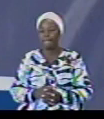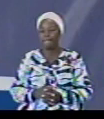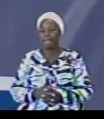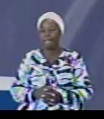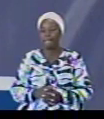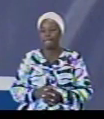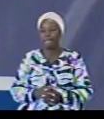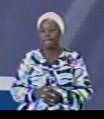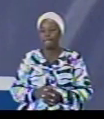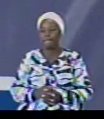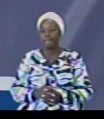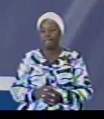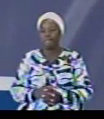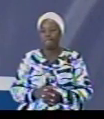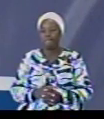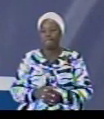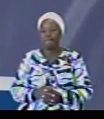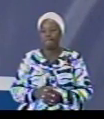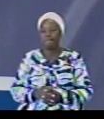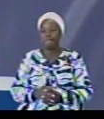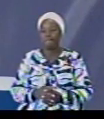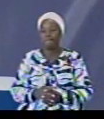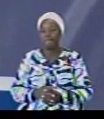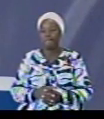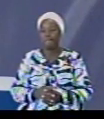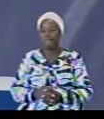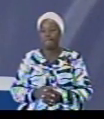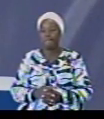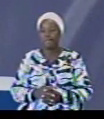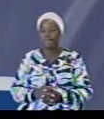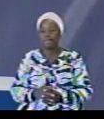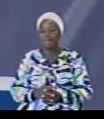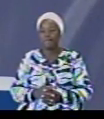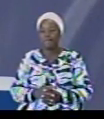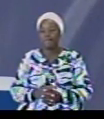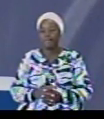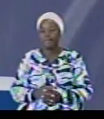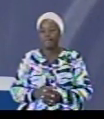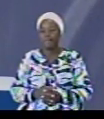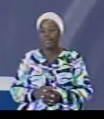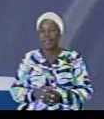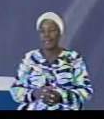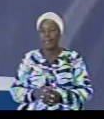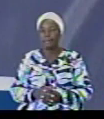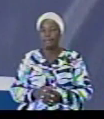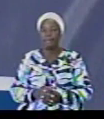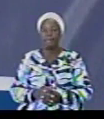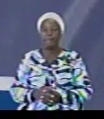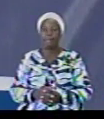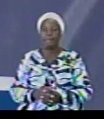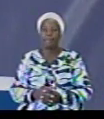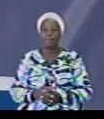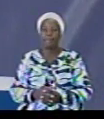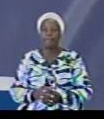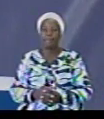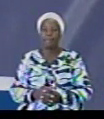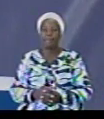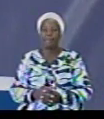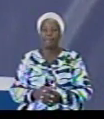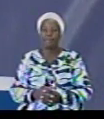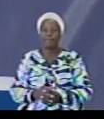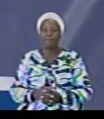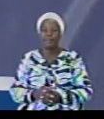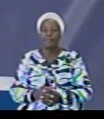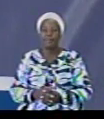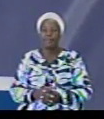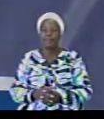There will be a special online backquest for all those watching online who gave their lives to Christ